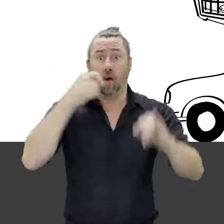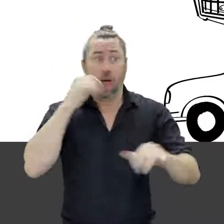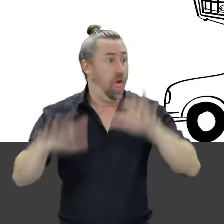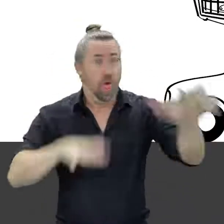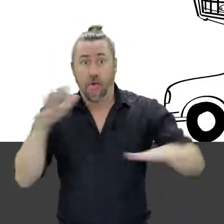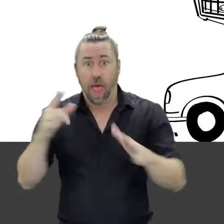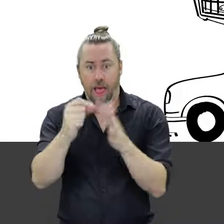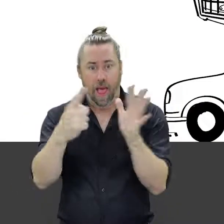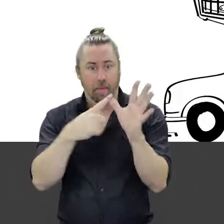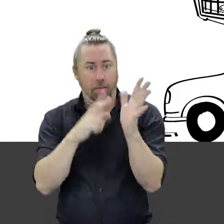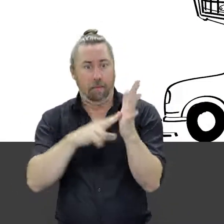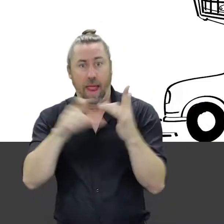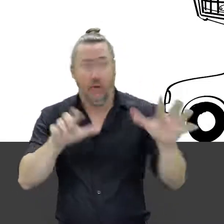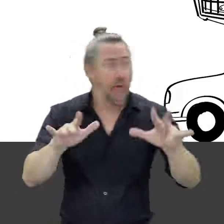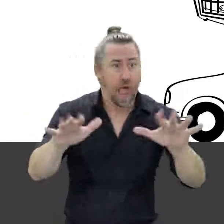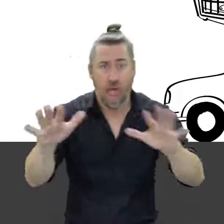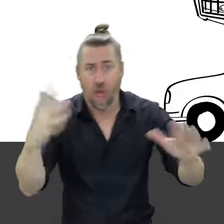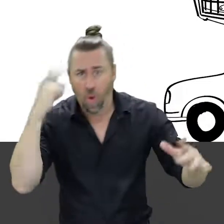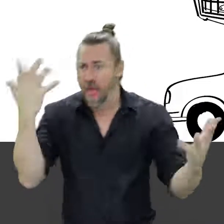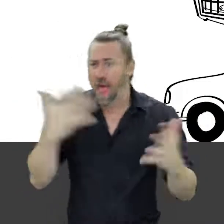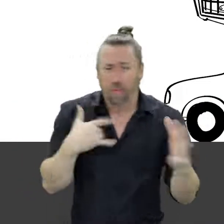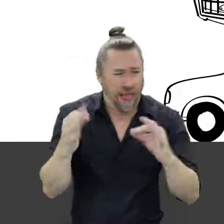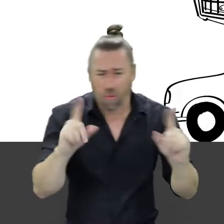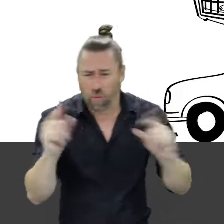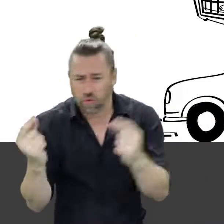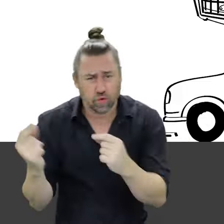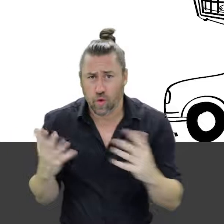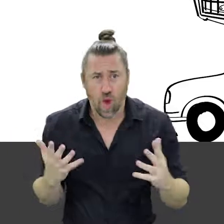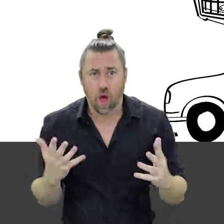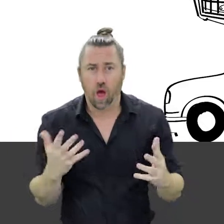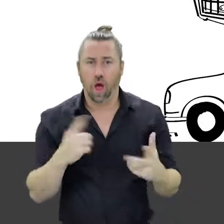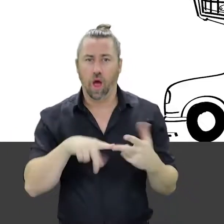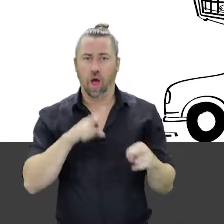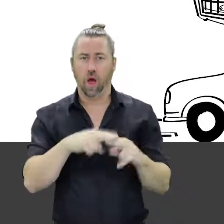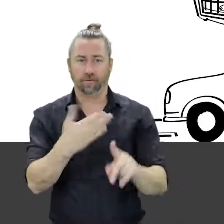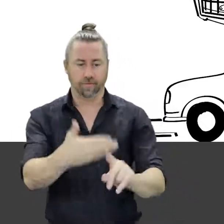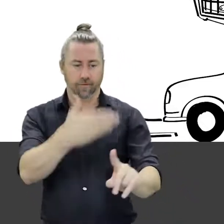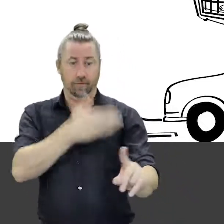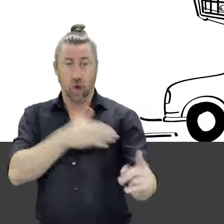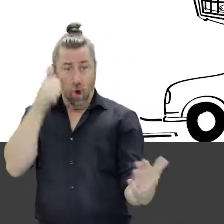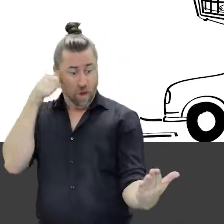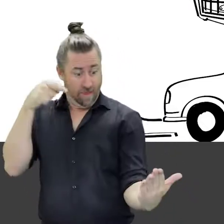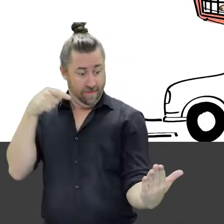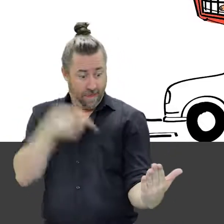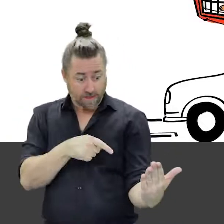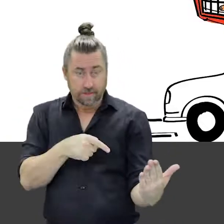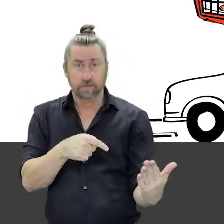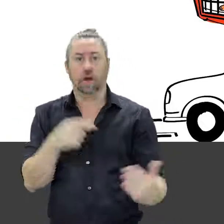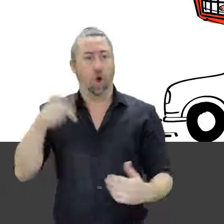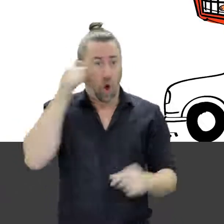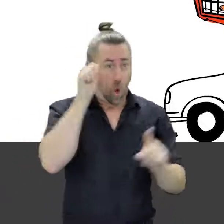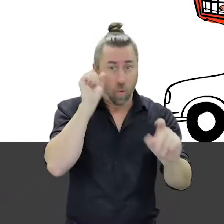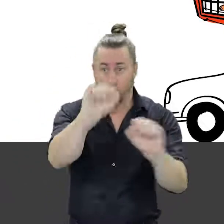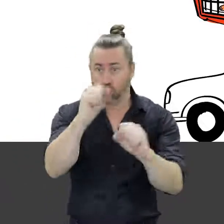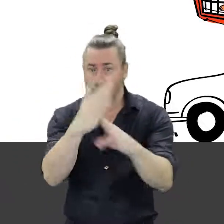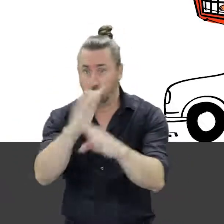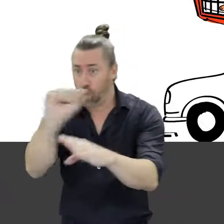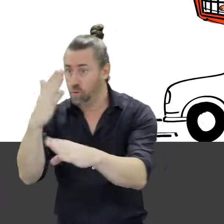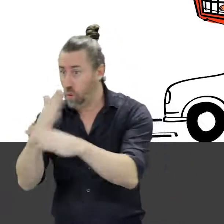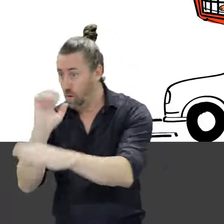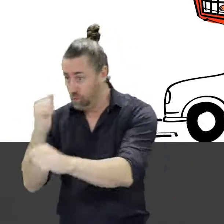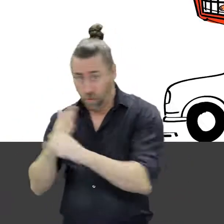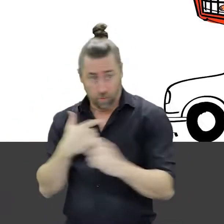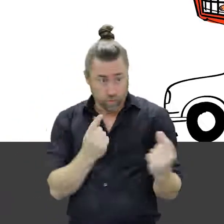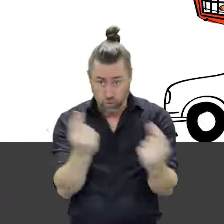emergency, and that can make all the difference to the life and well-being of your family, including your pets. Your plan needs